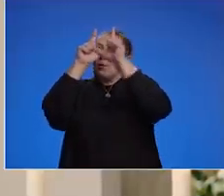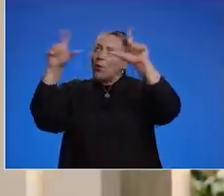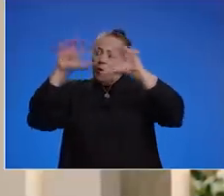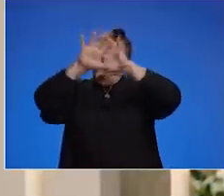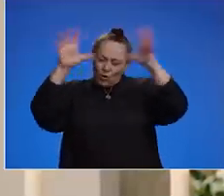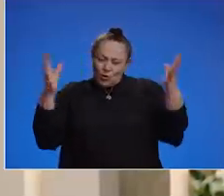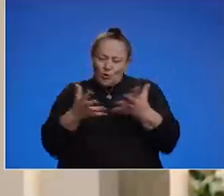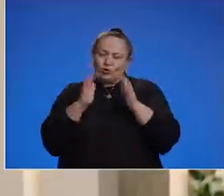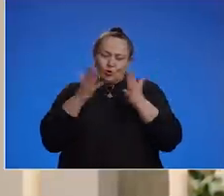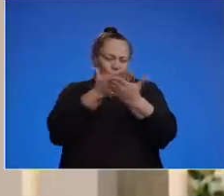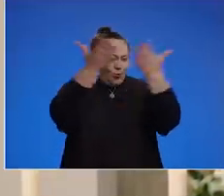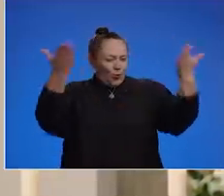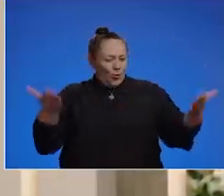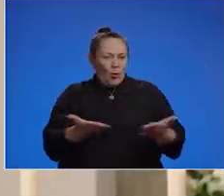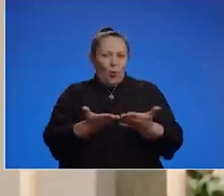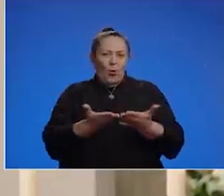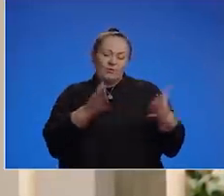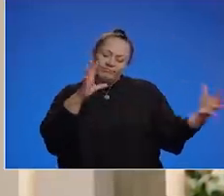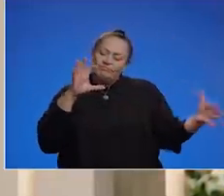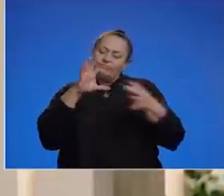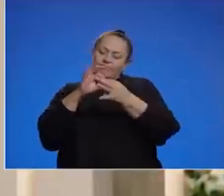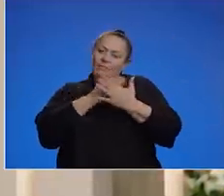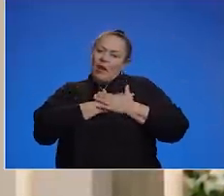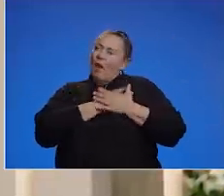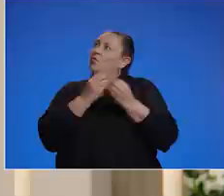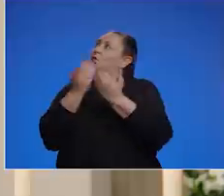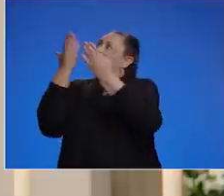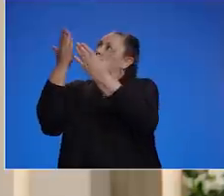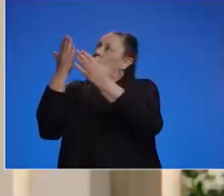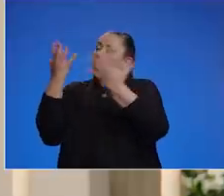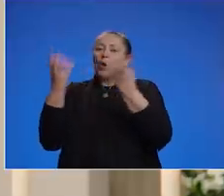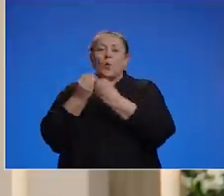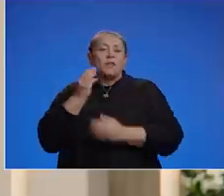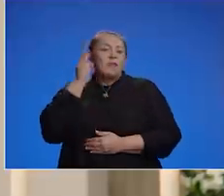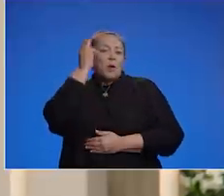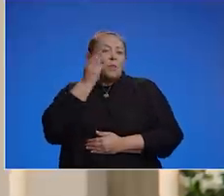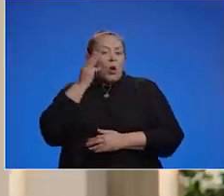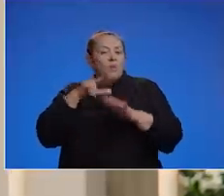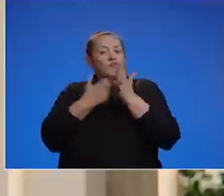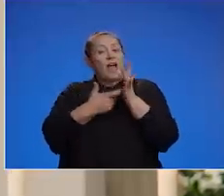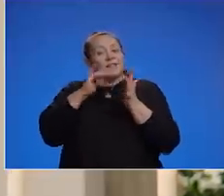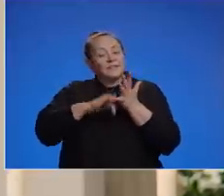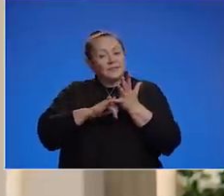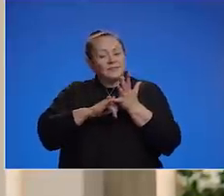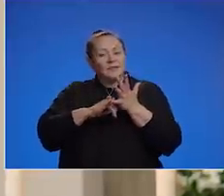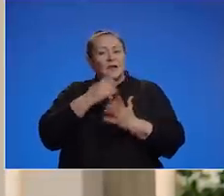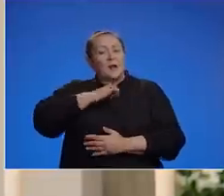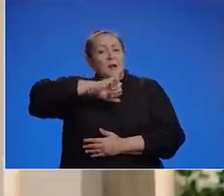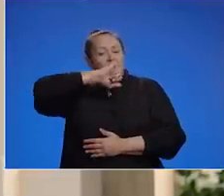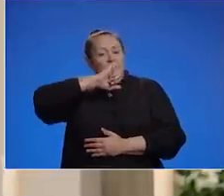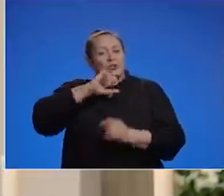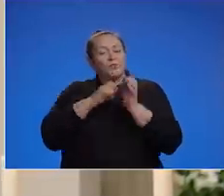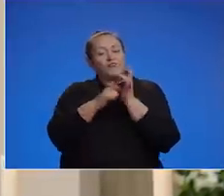Remember, Lord, your Church spread throughout the world, and bring her to the fullness of charity, together with Francis our